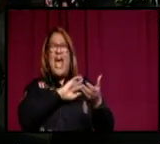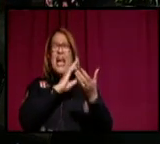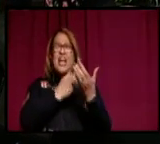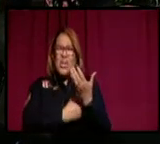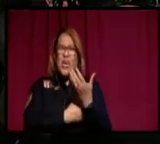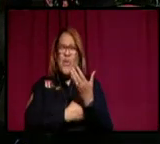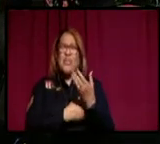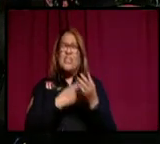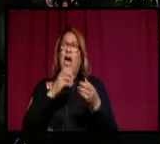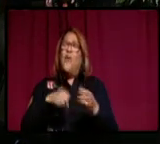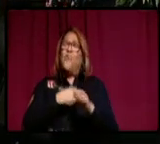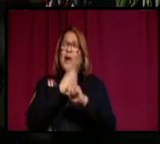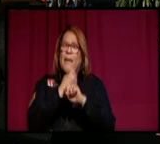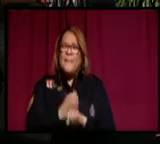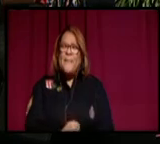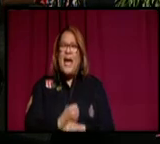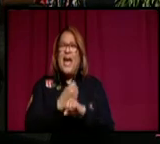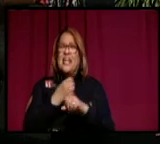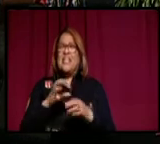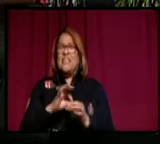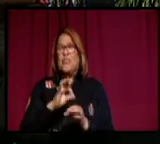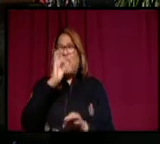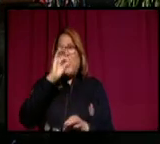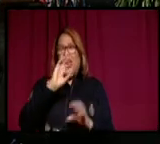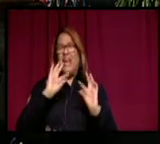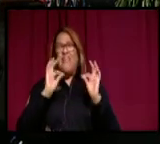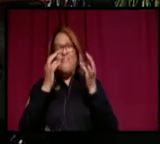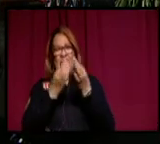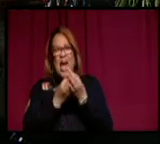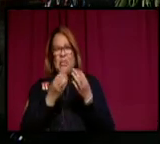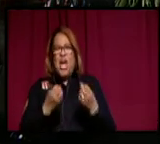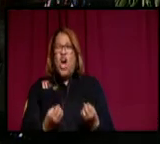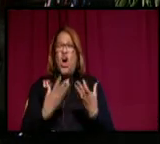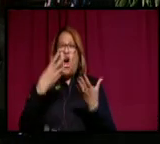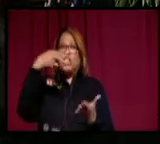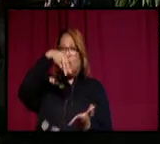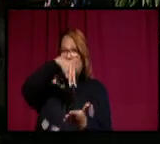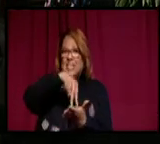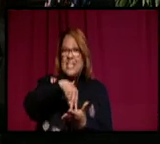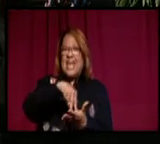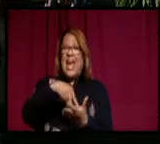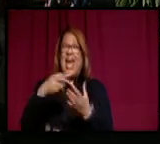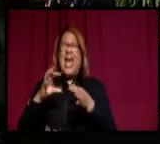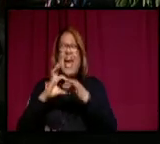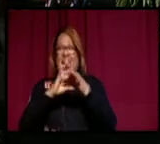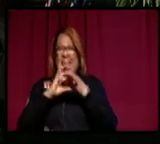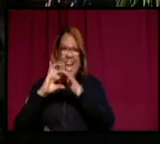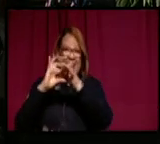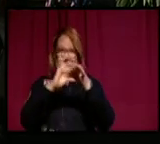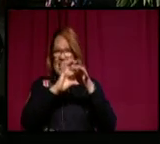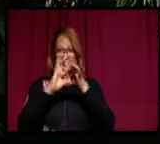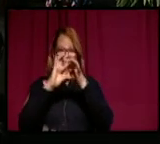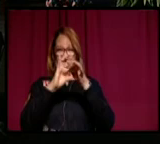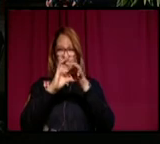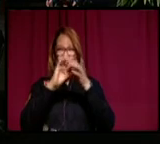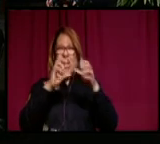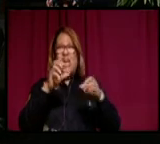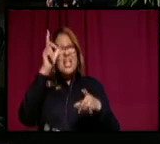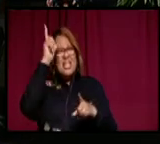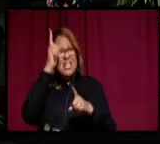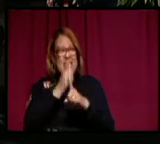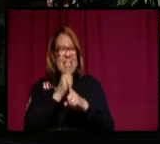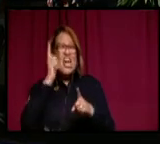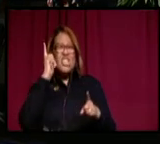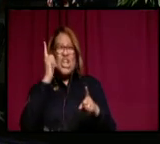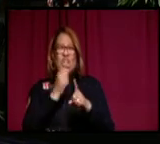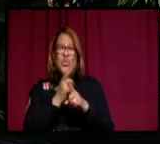in families. In the mighty name of Jesus Christ, God calls them to stand as a unit of one. God, strengthen in your sons and daughters. In the